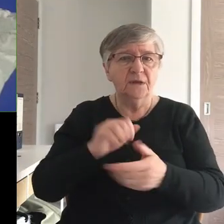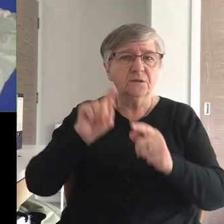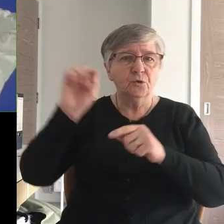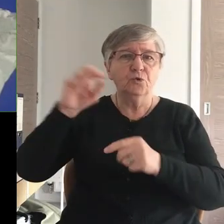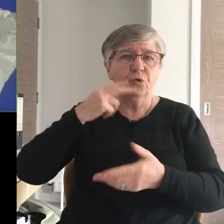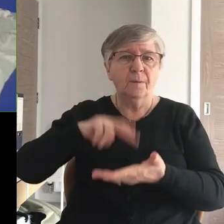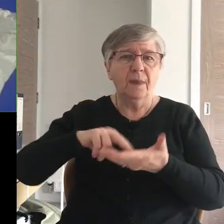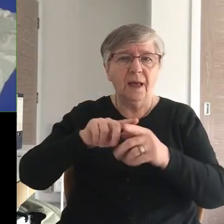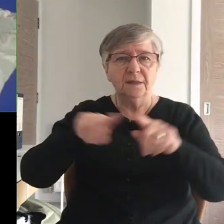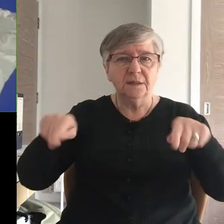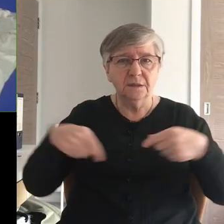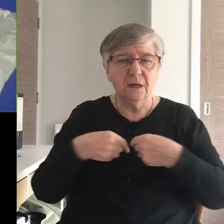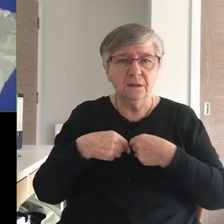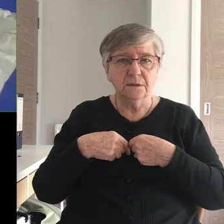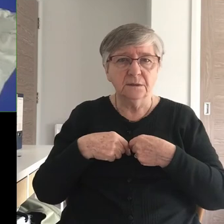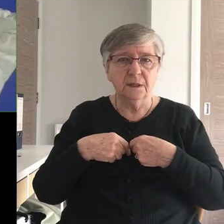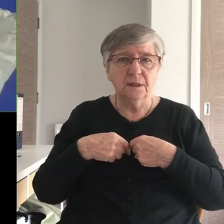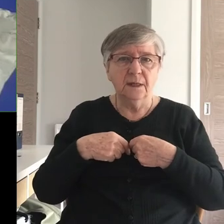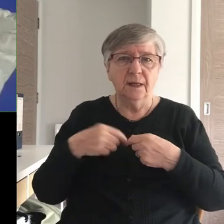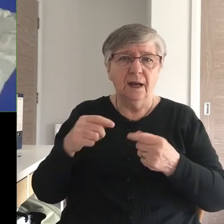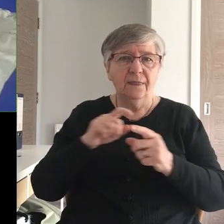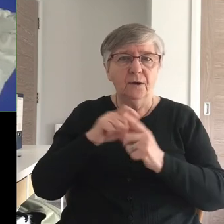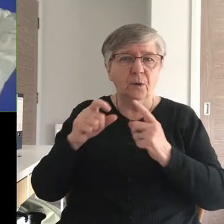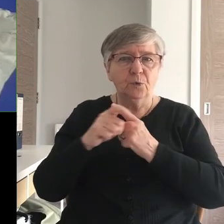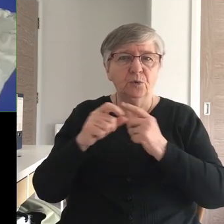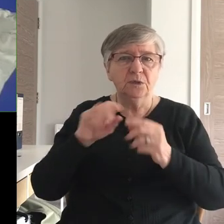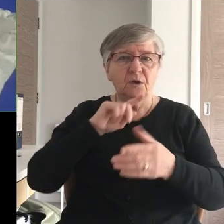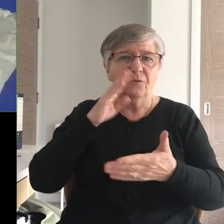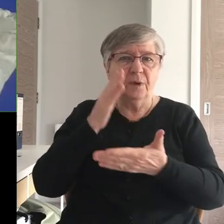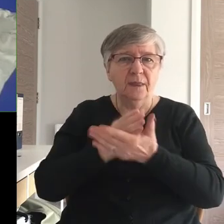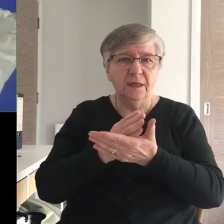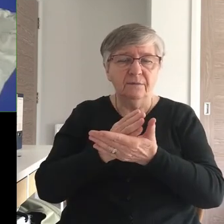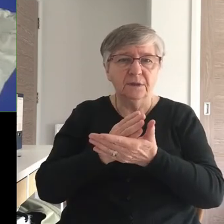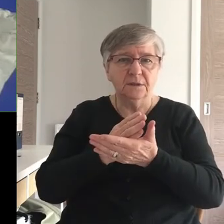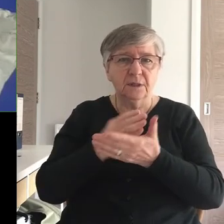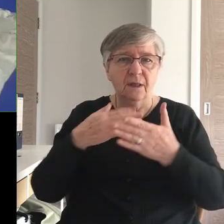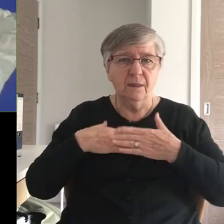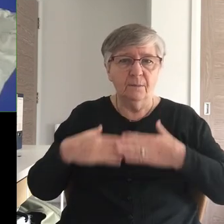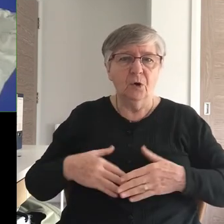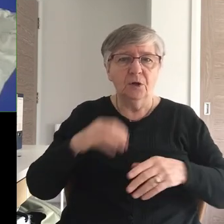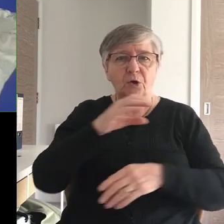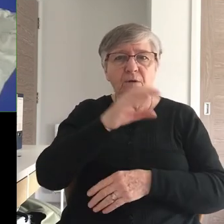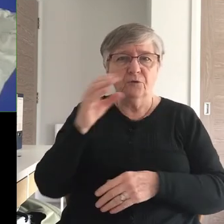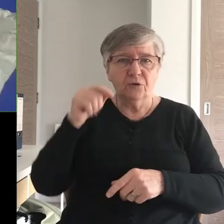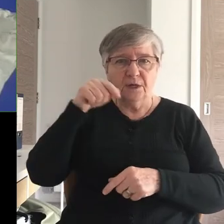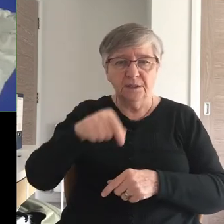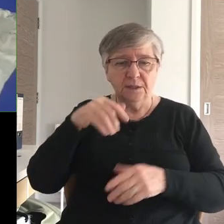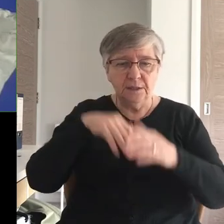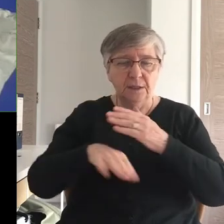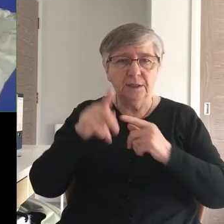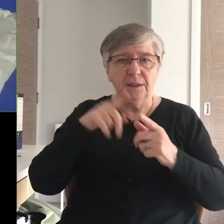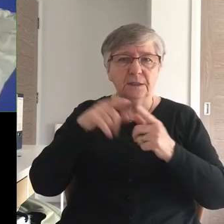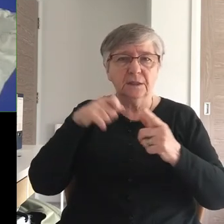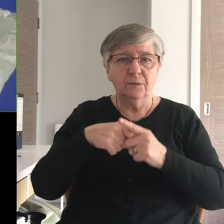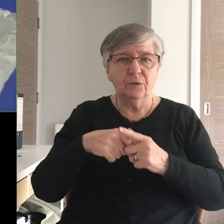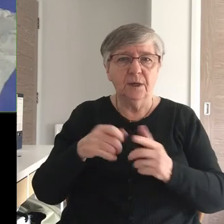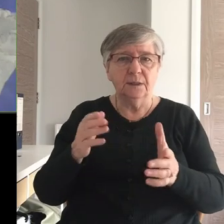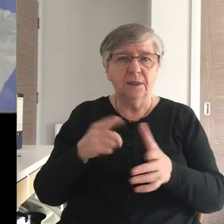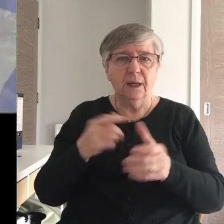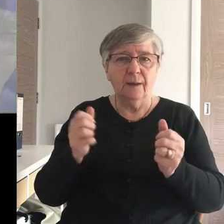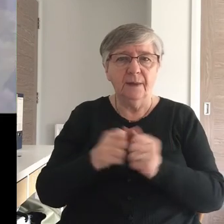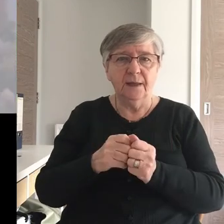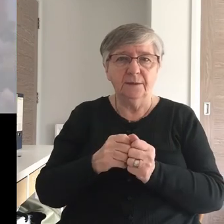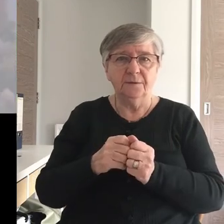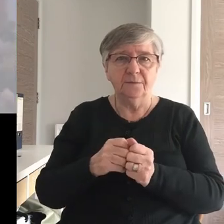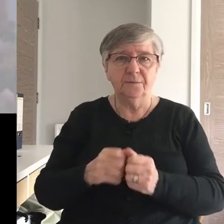as us as a community of your believers, the body of Christ here in East Kilbride. Amen.